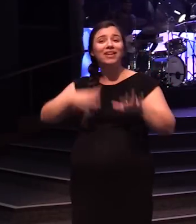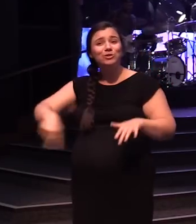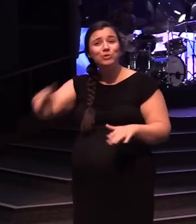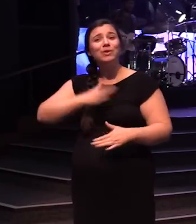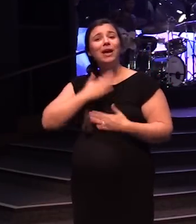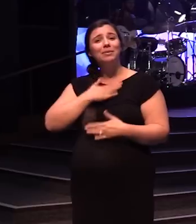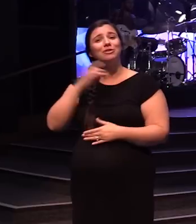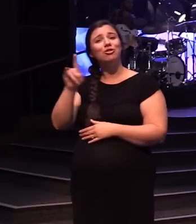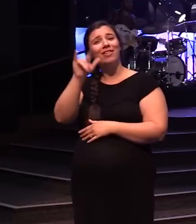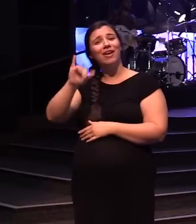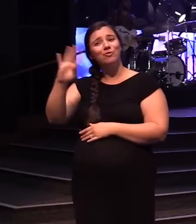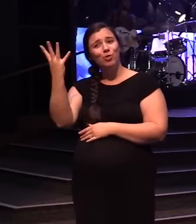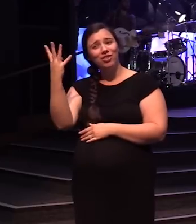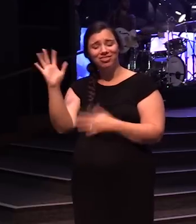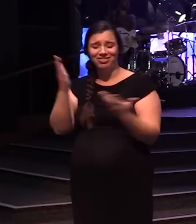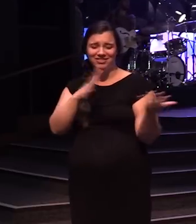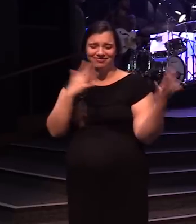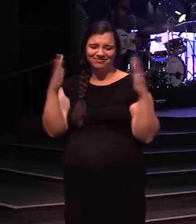4th of July.